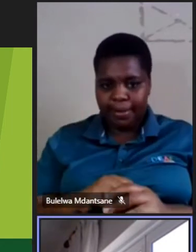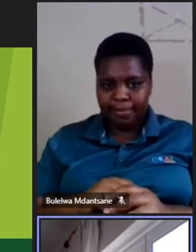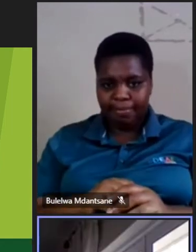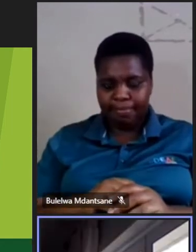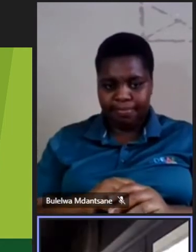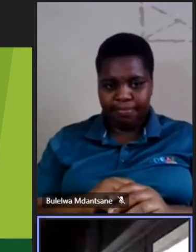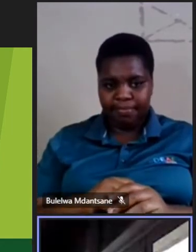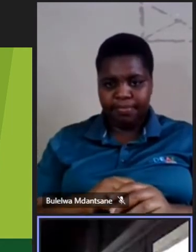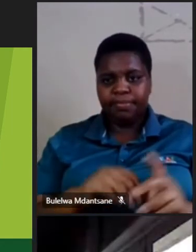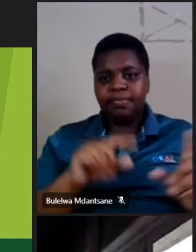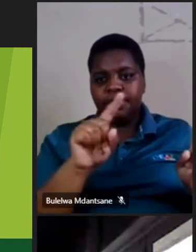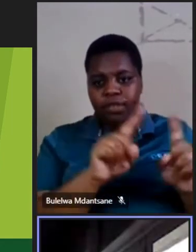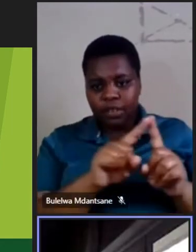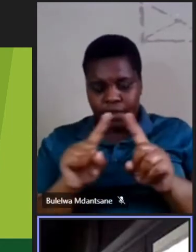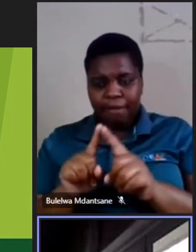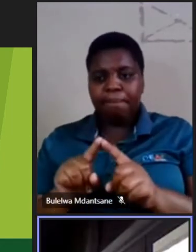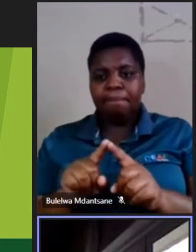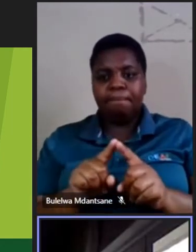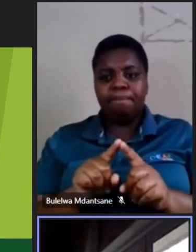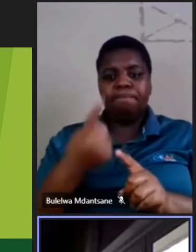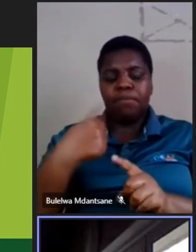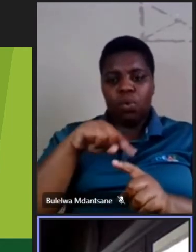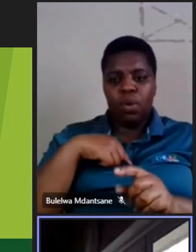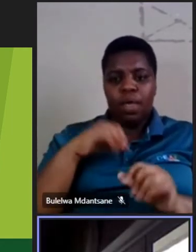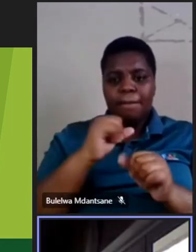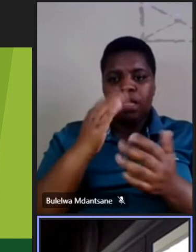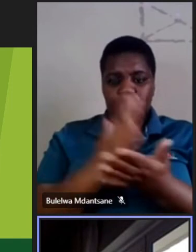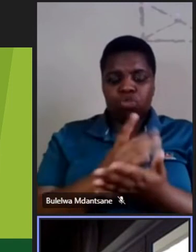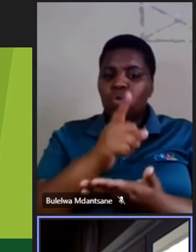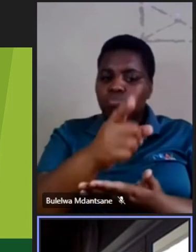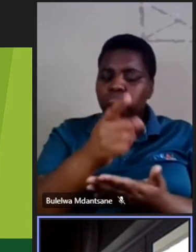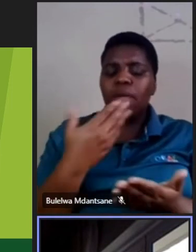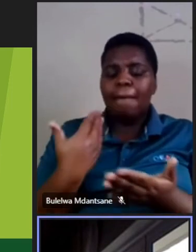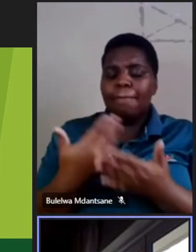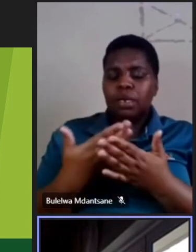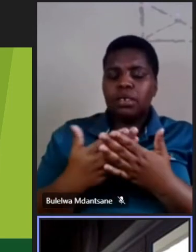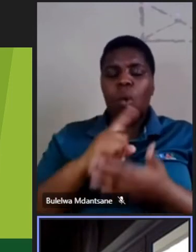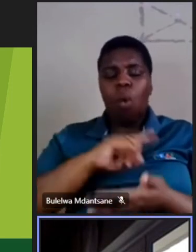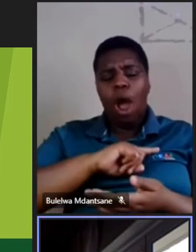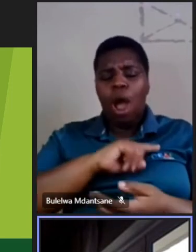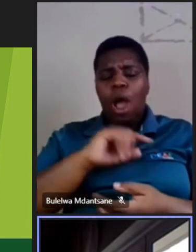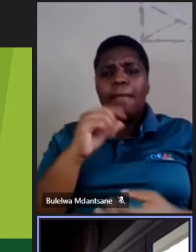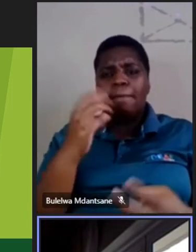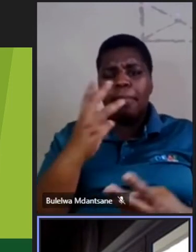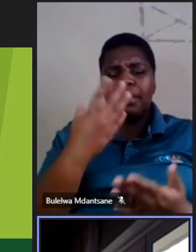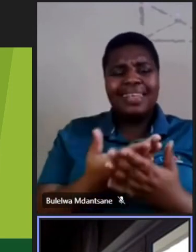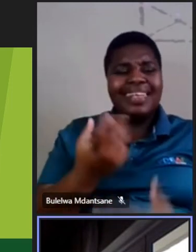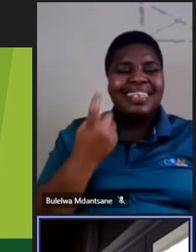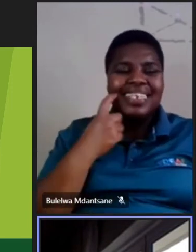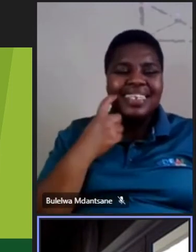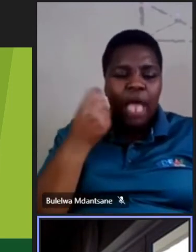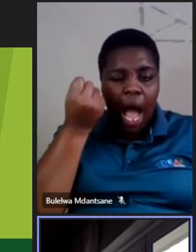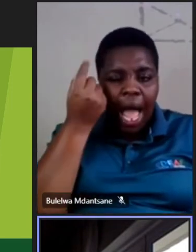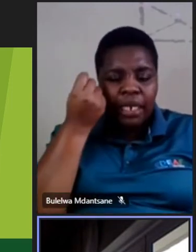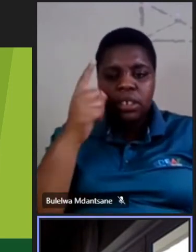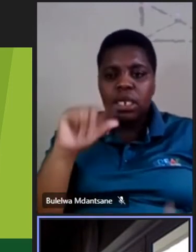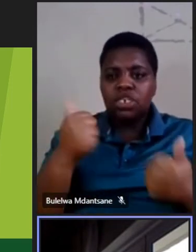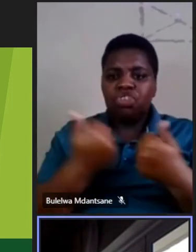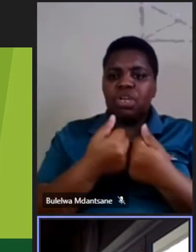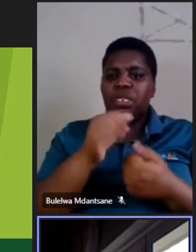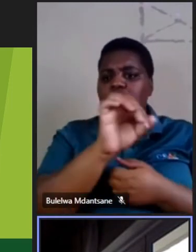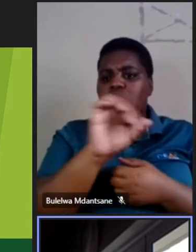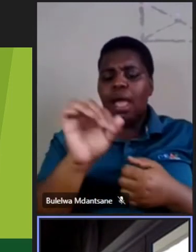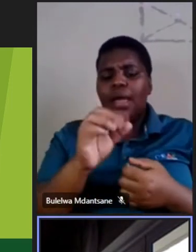We also wanted to make this very practical so that people can understand what the challenges are that people with disabilities